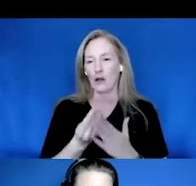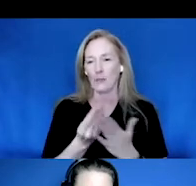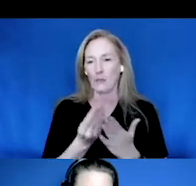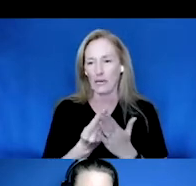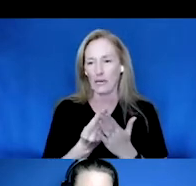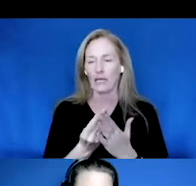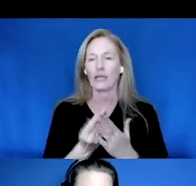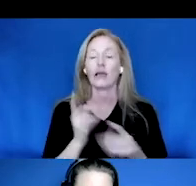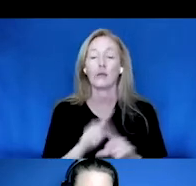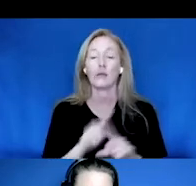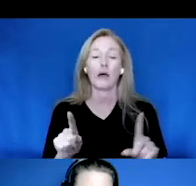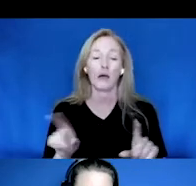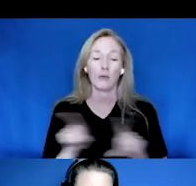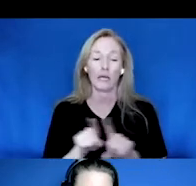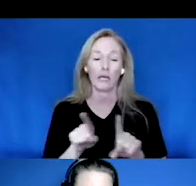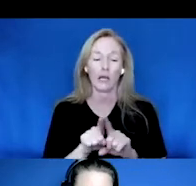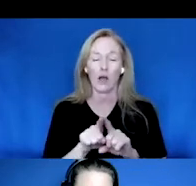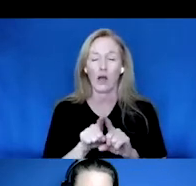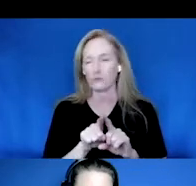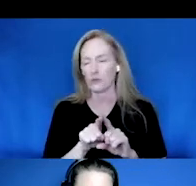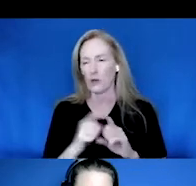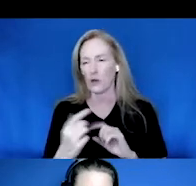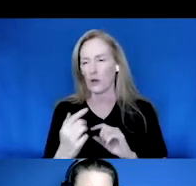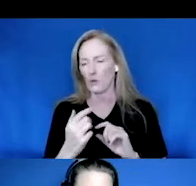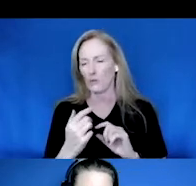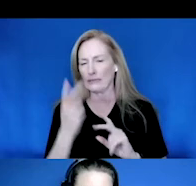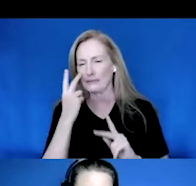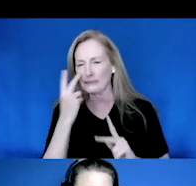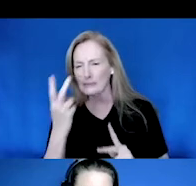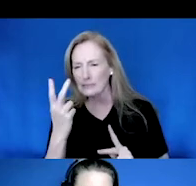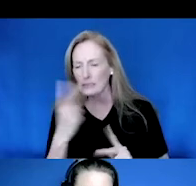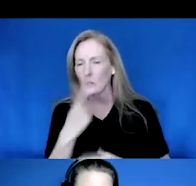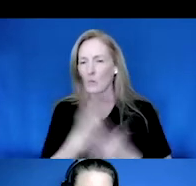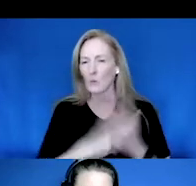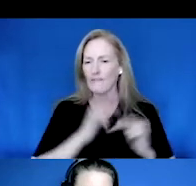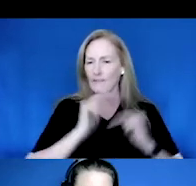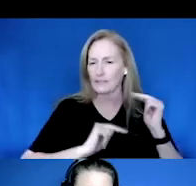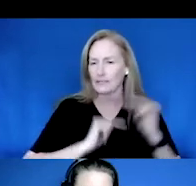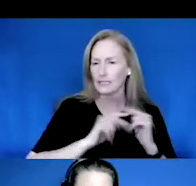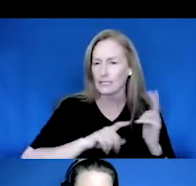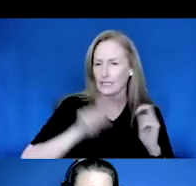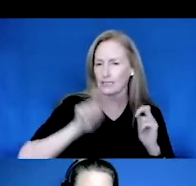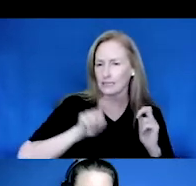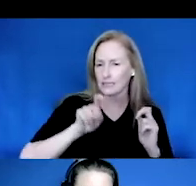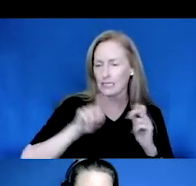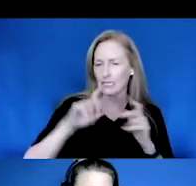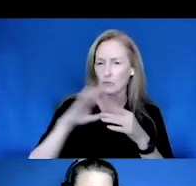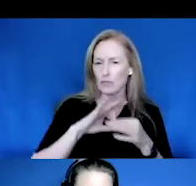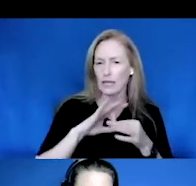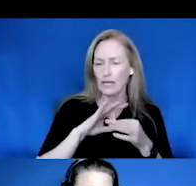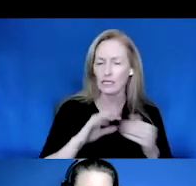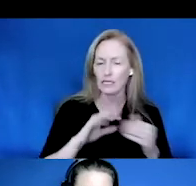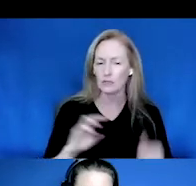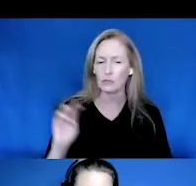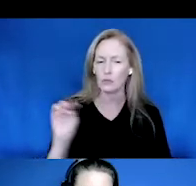what these facilities need in terms of what we call the M&I line